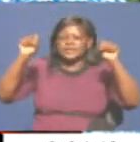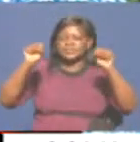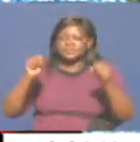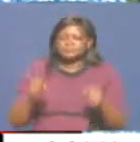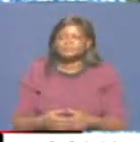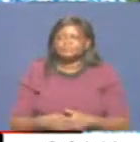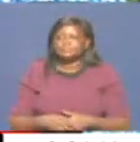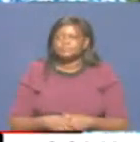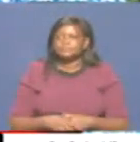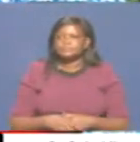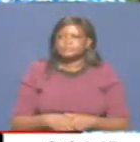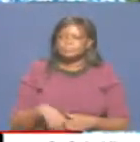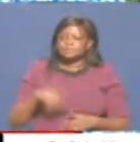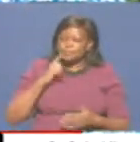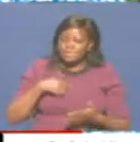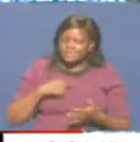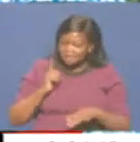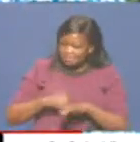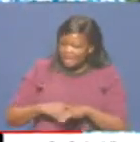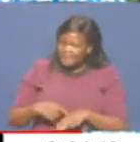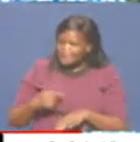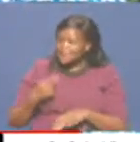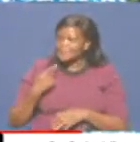whenever Mr. Jomo Kenyatta,